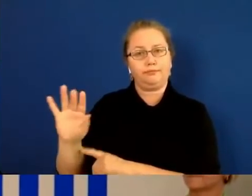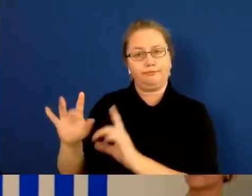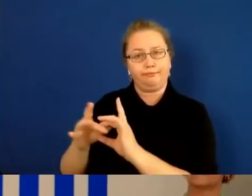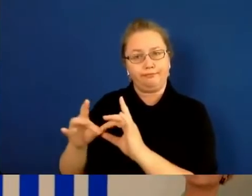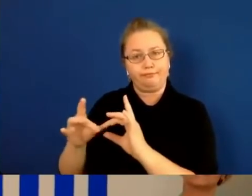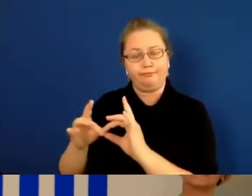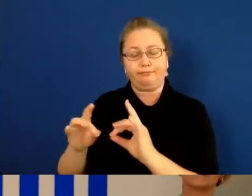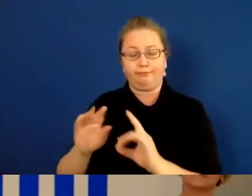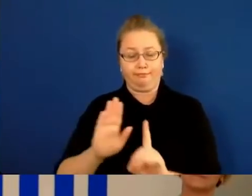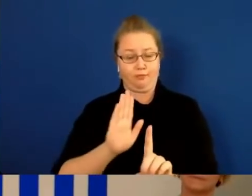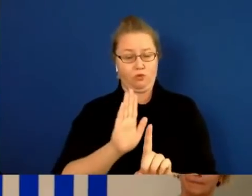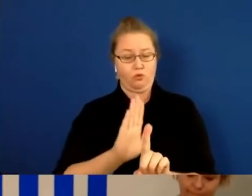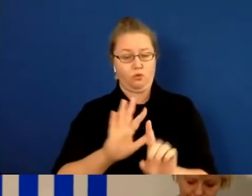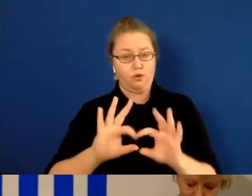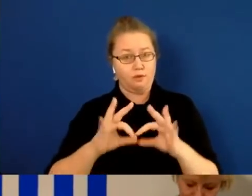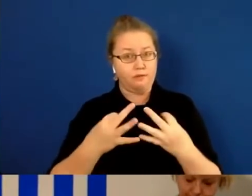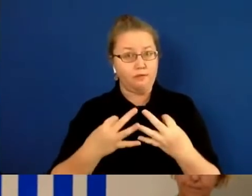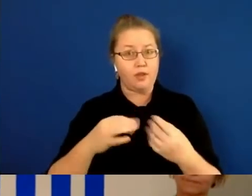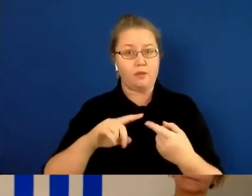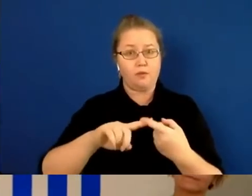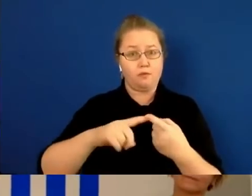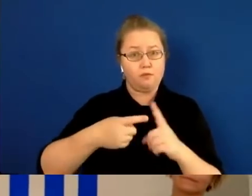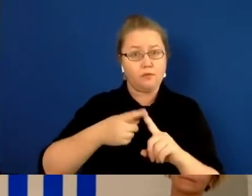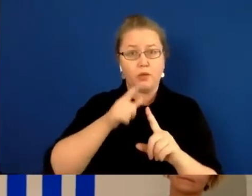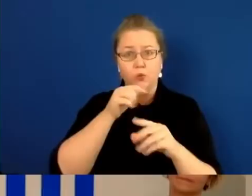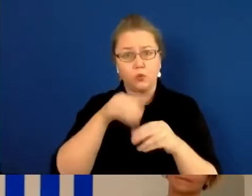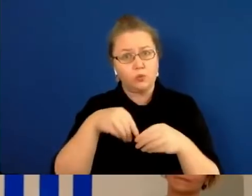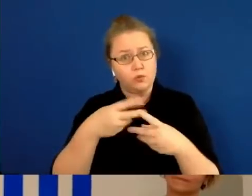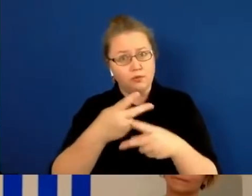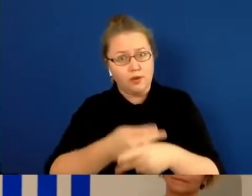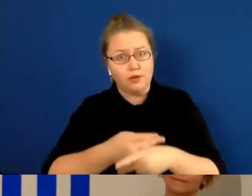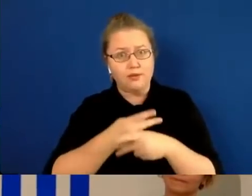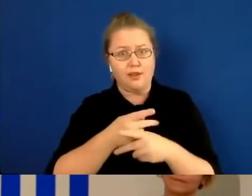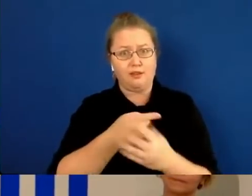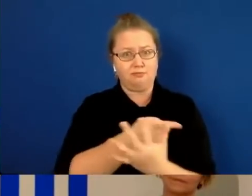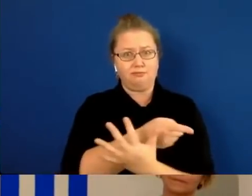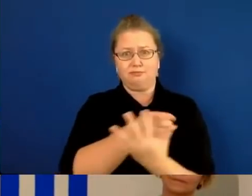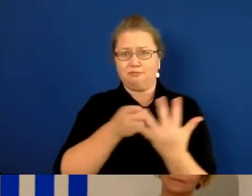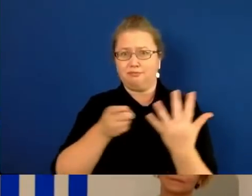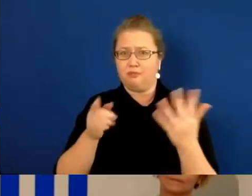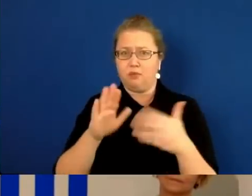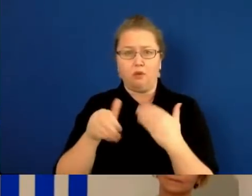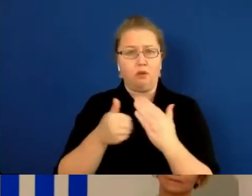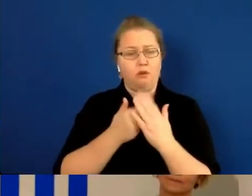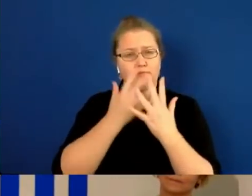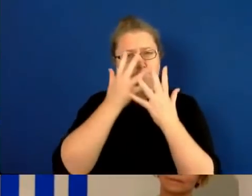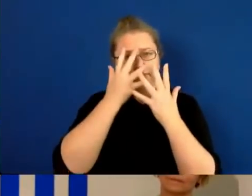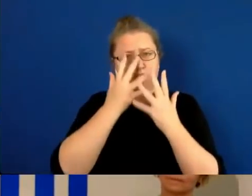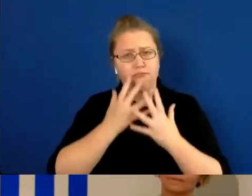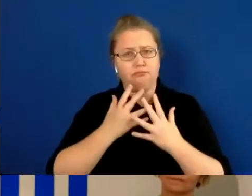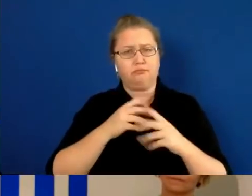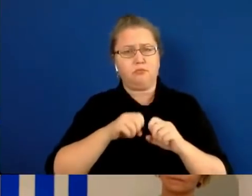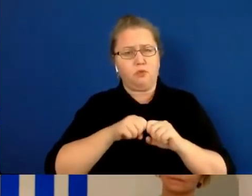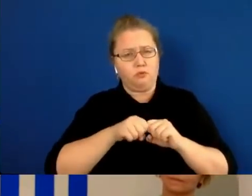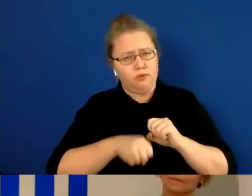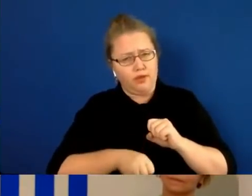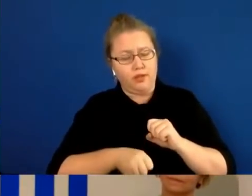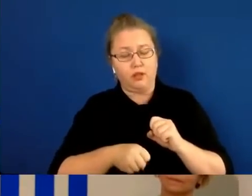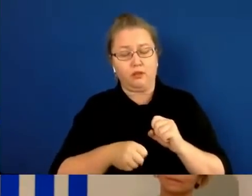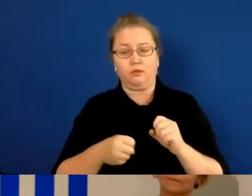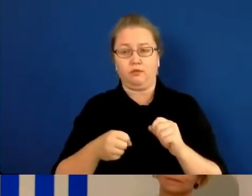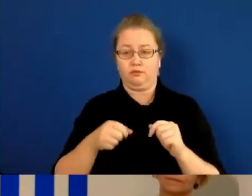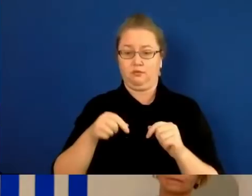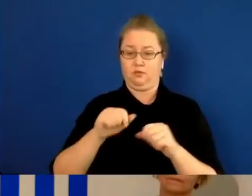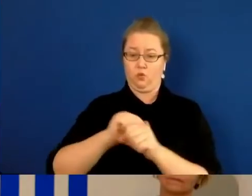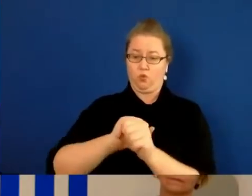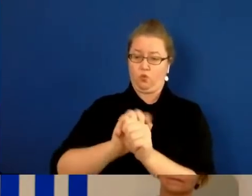Thank you very much, Dr. Lee, Dr. Henry. And I want to start by acknowledging that the person who